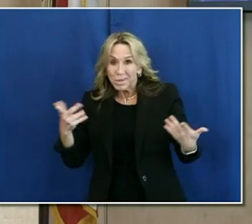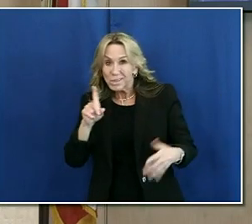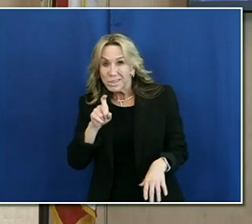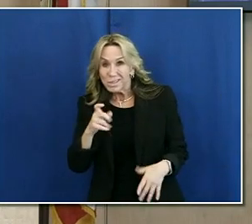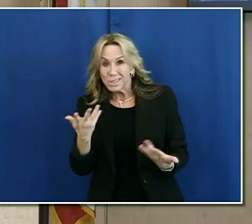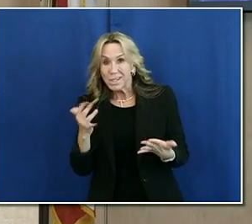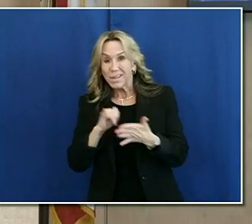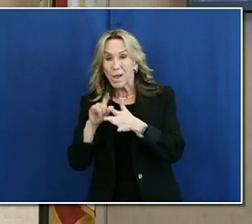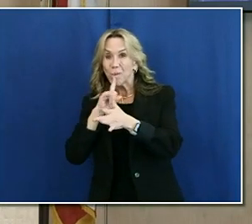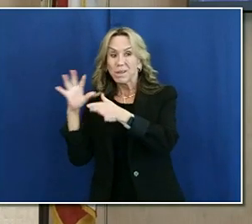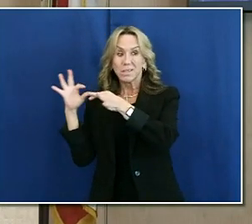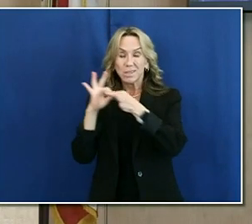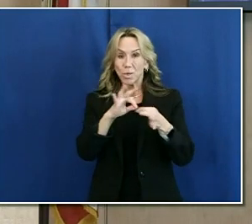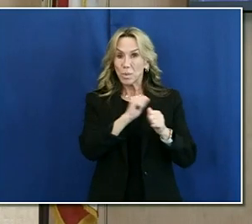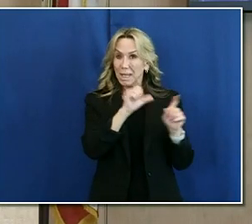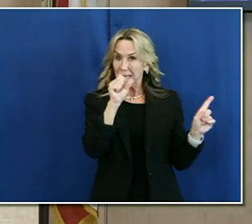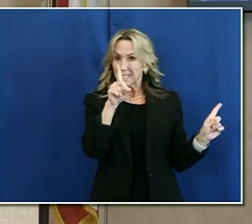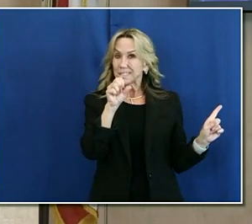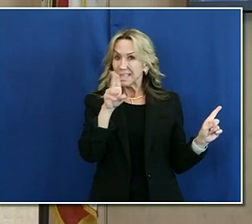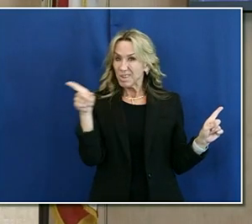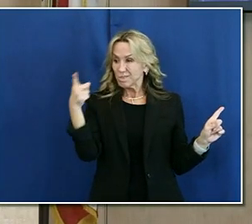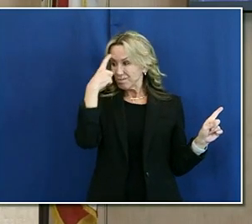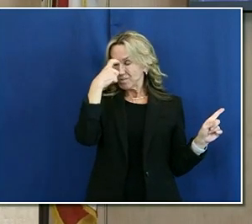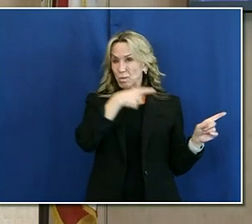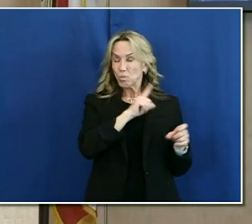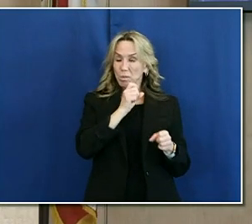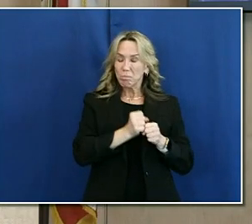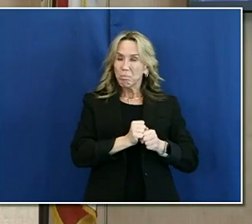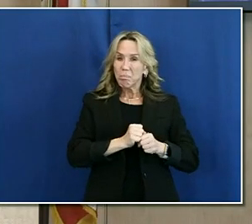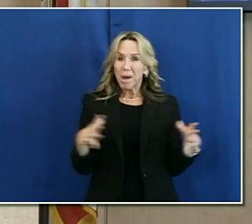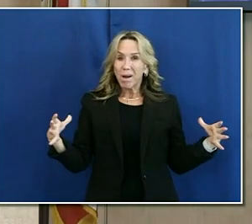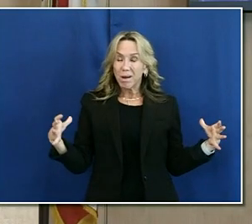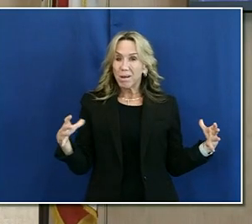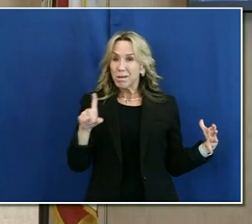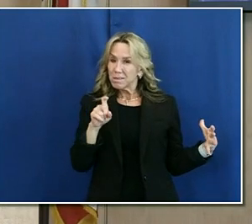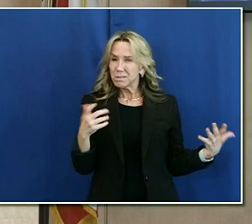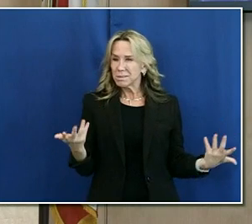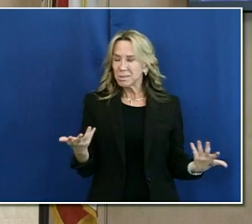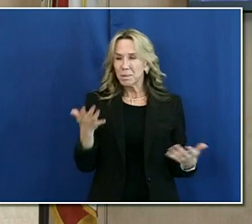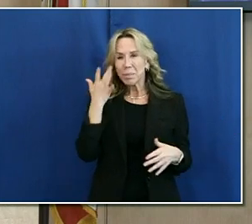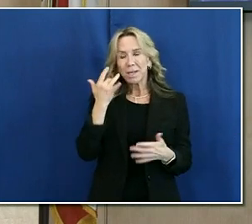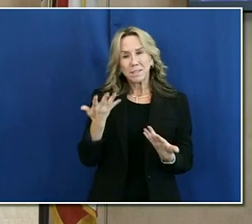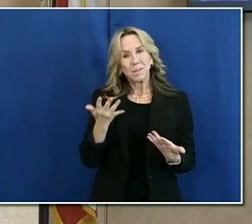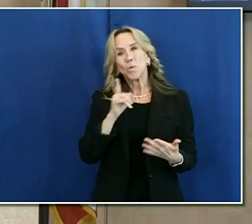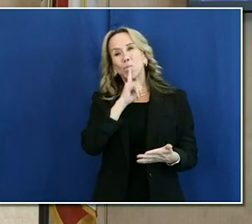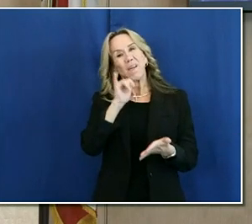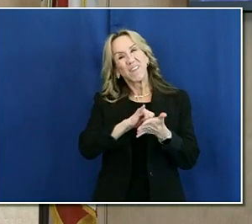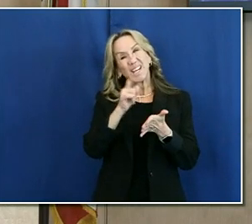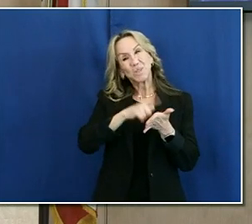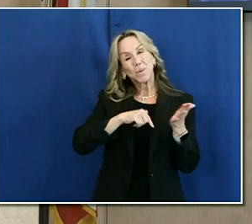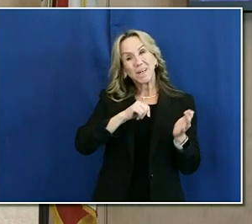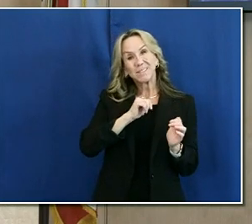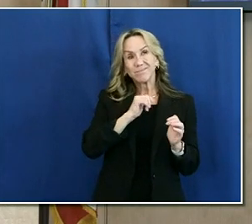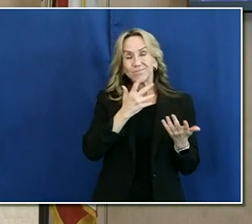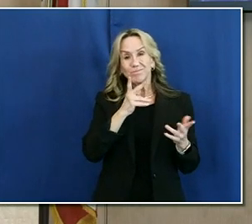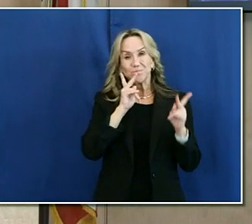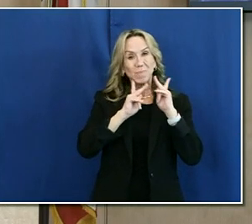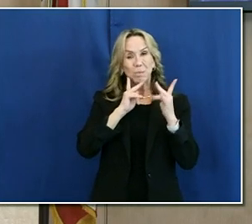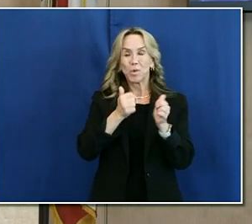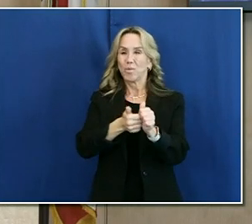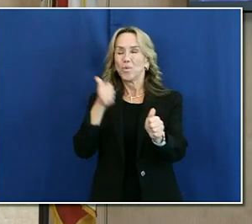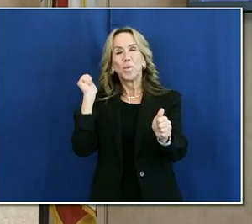are associated with SDSU? And, I mean, obviously that's really what everybody has wanted to